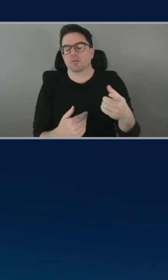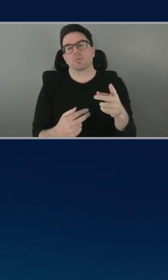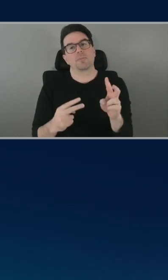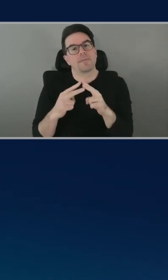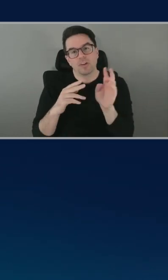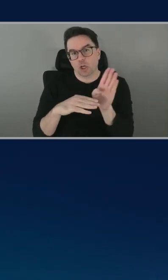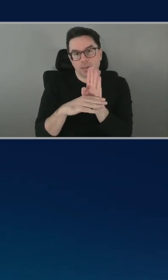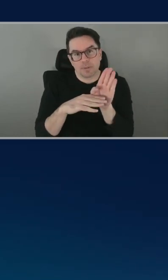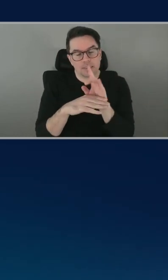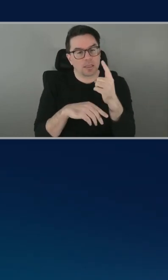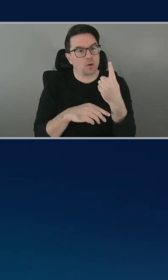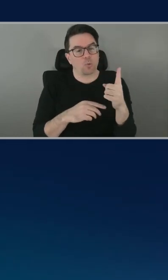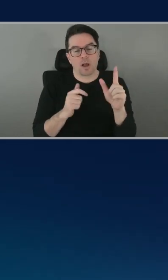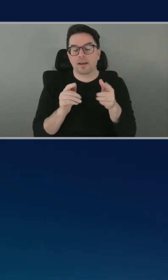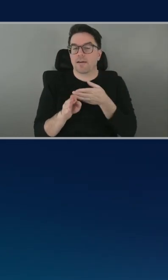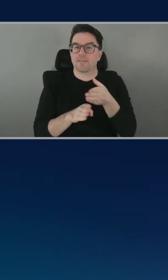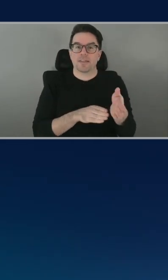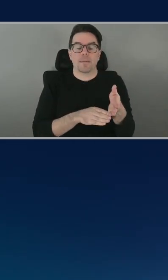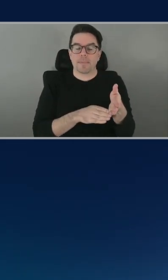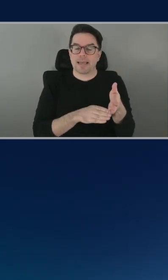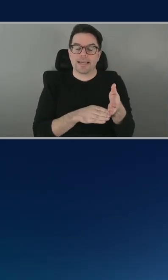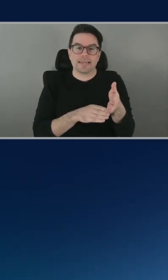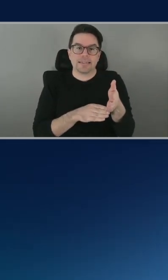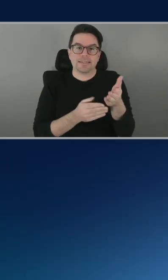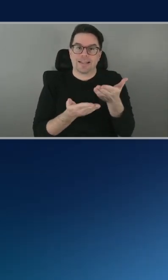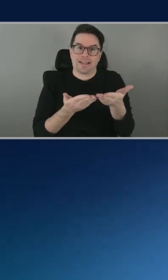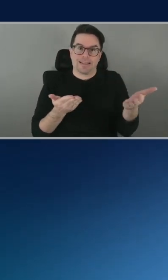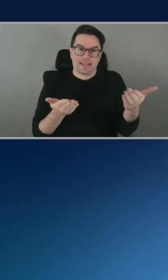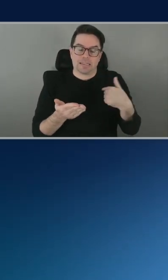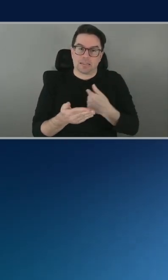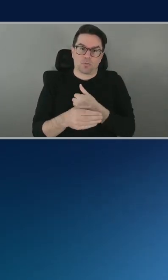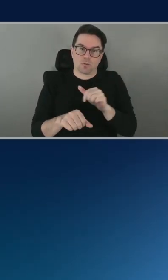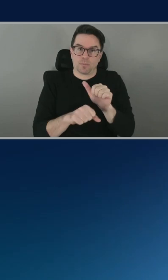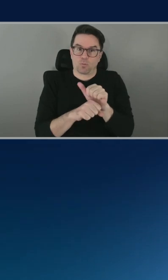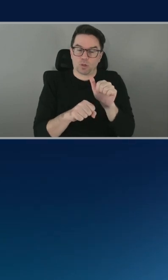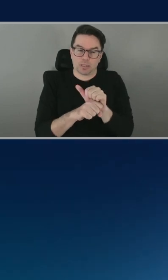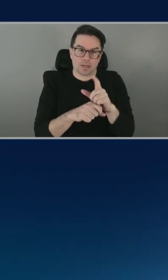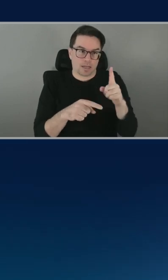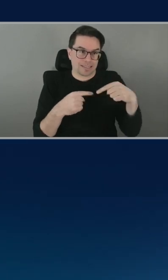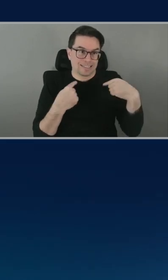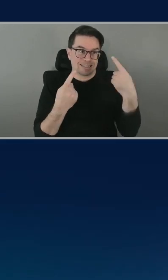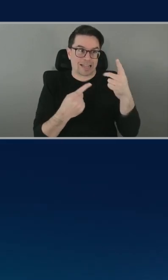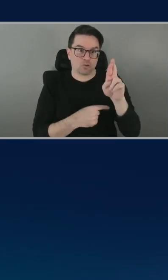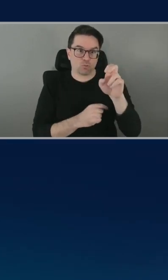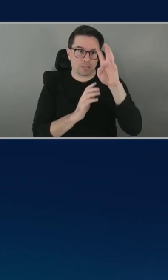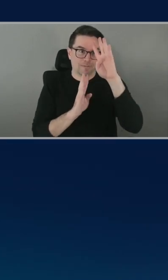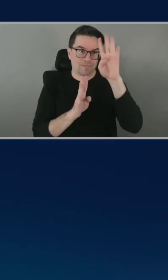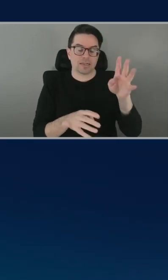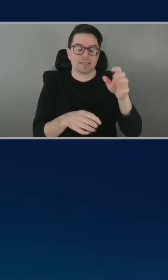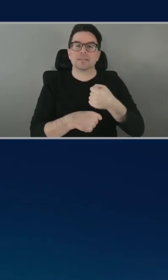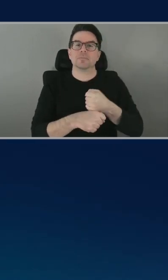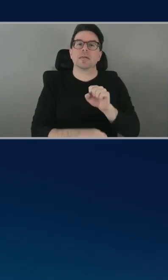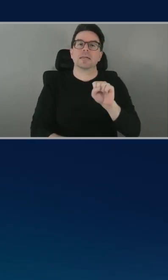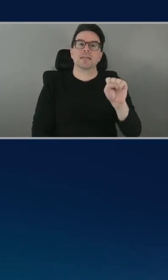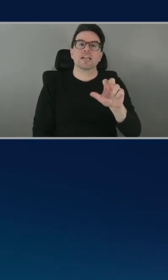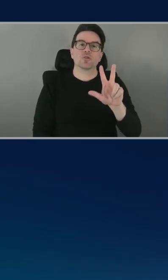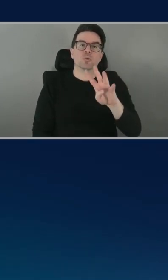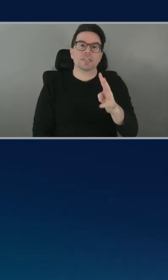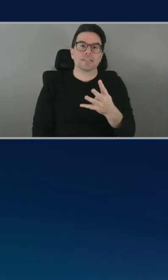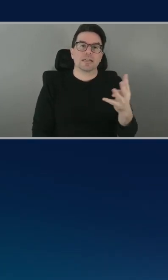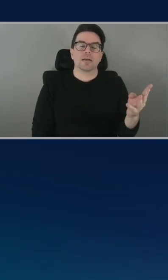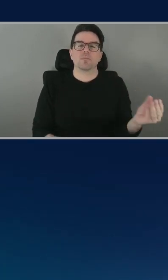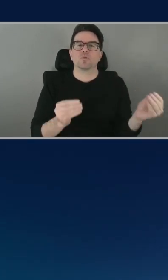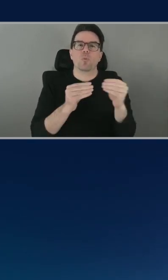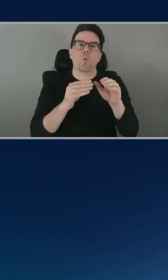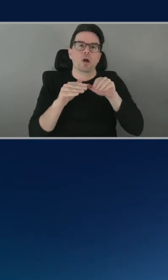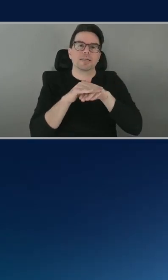of themes that we've tried to work on since reInvent is basically just making S3 Tables more accessible to our customers. Okay.